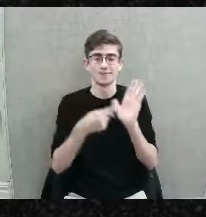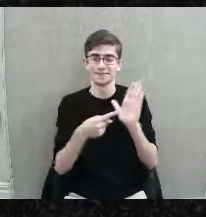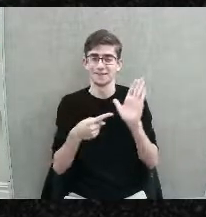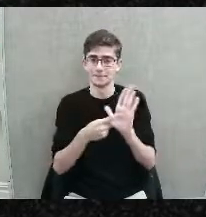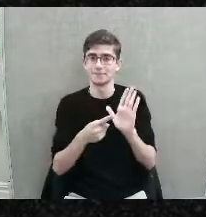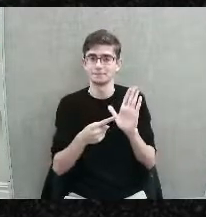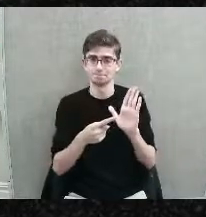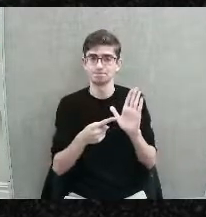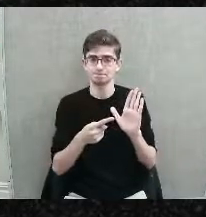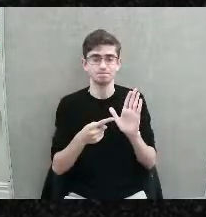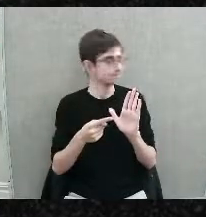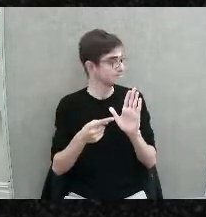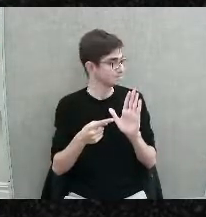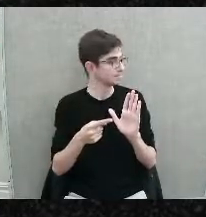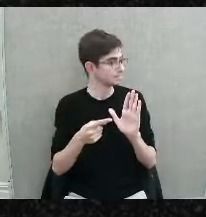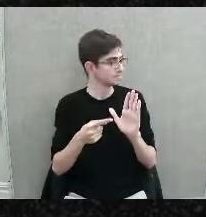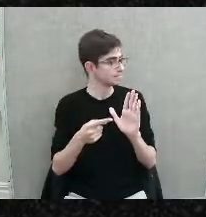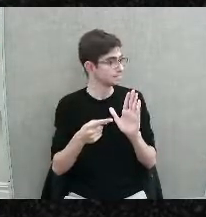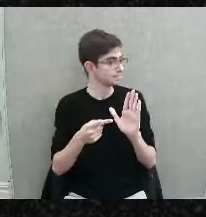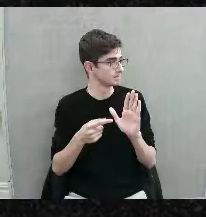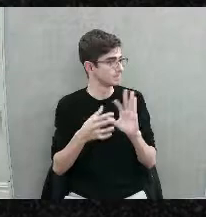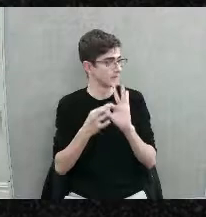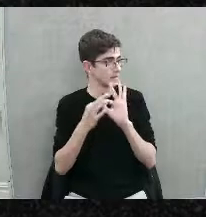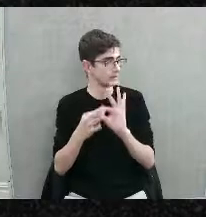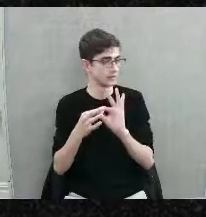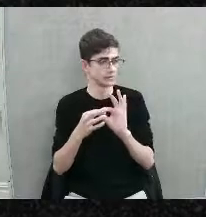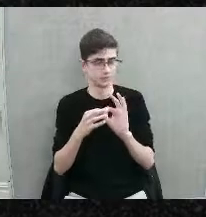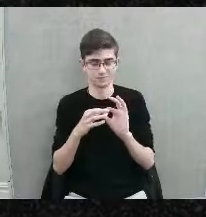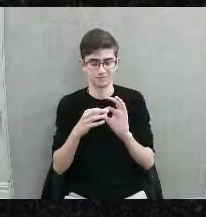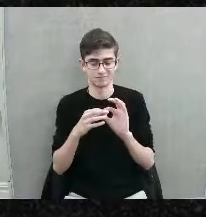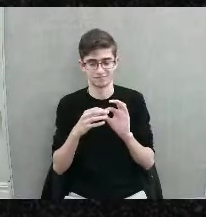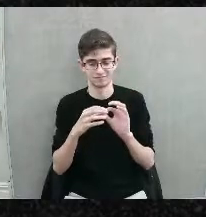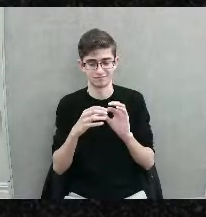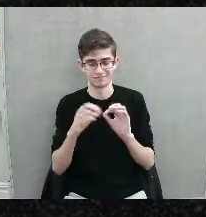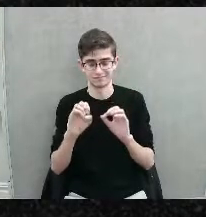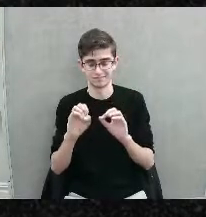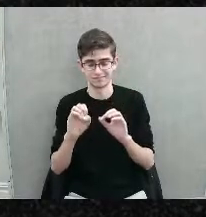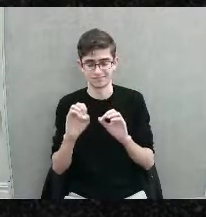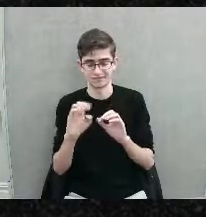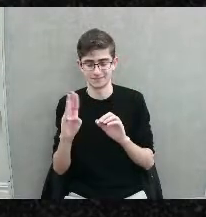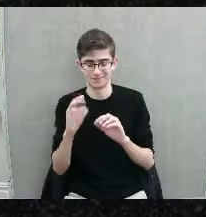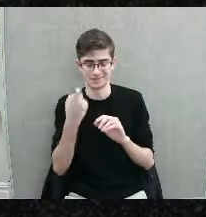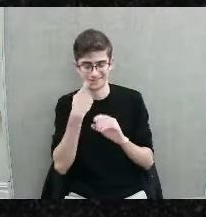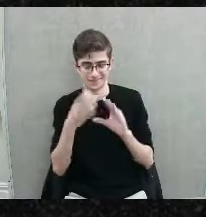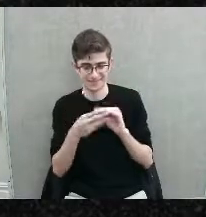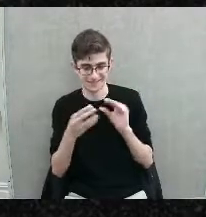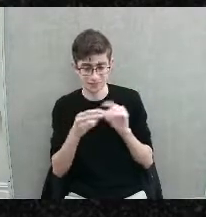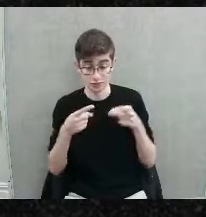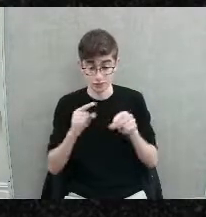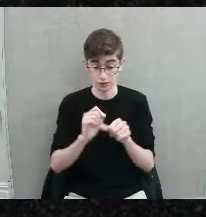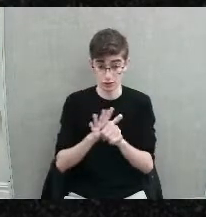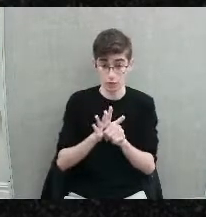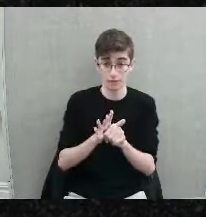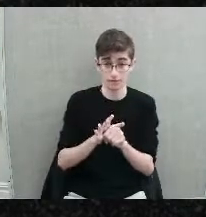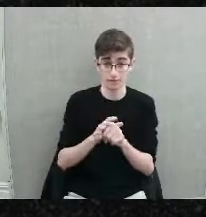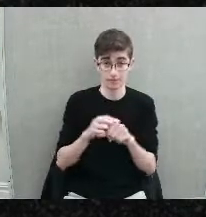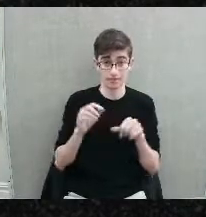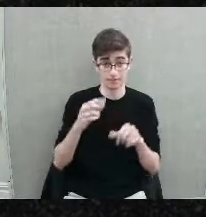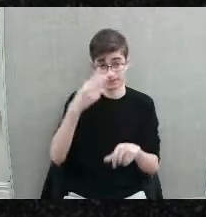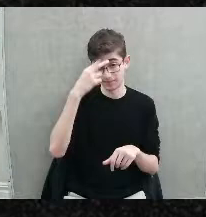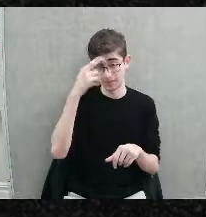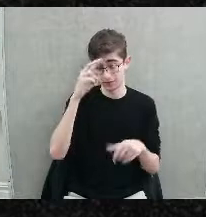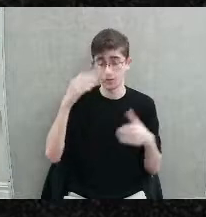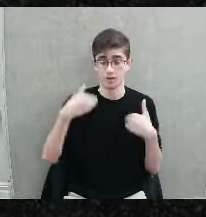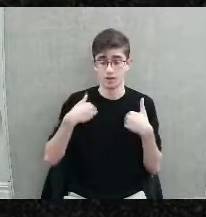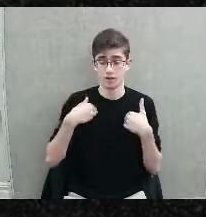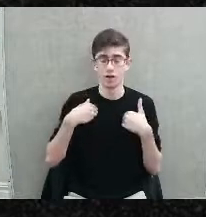to what Elizabeth have just said, during COVID times in Argentina, there was a huge